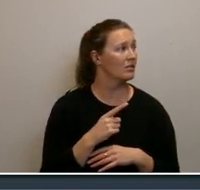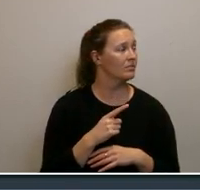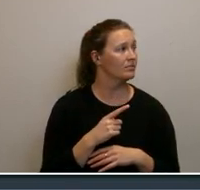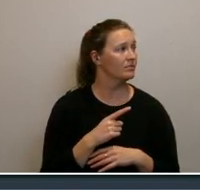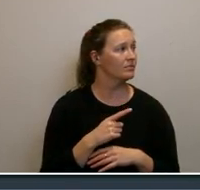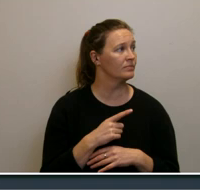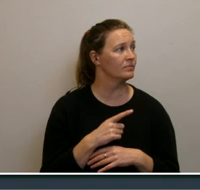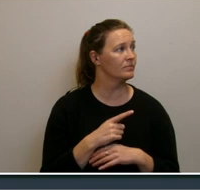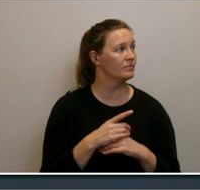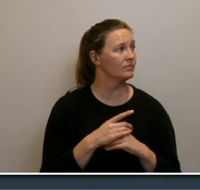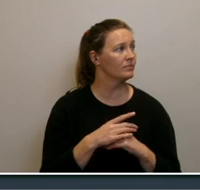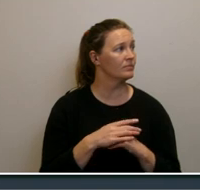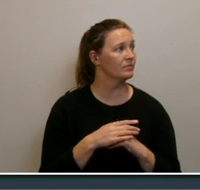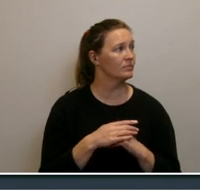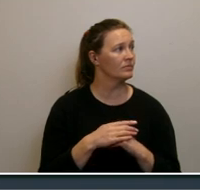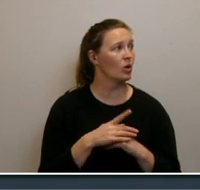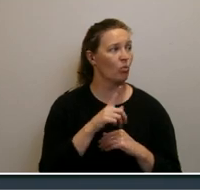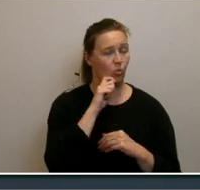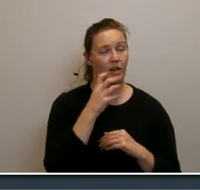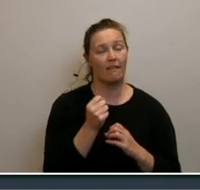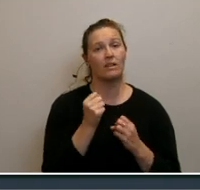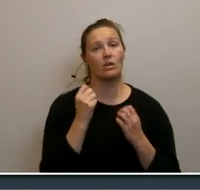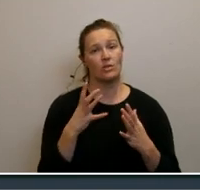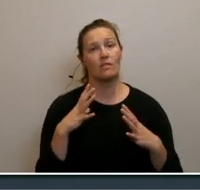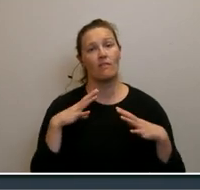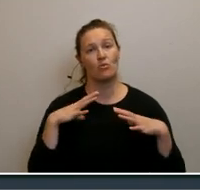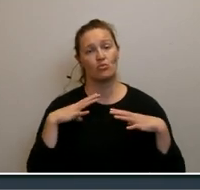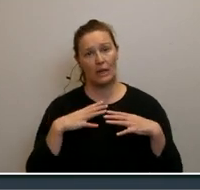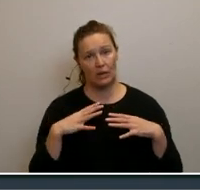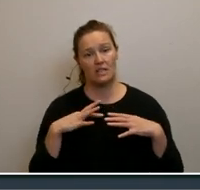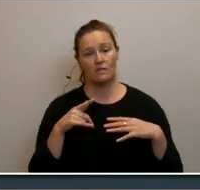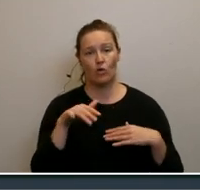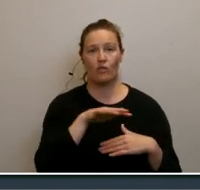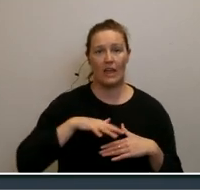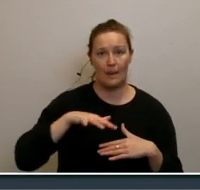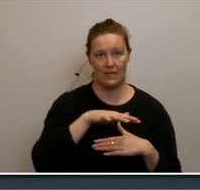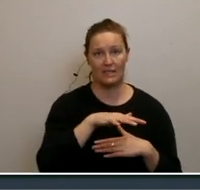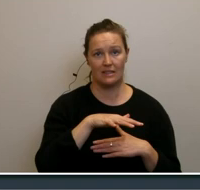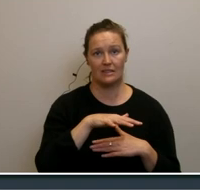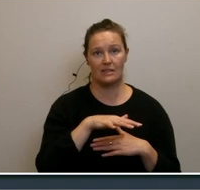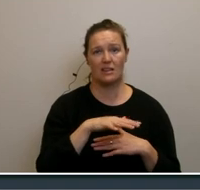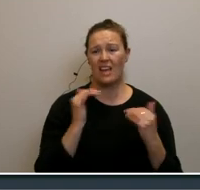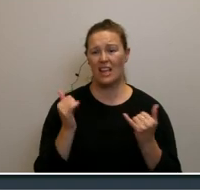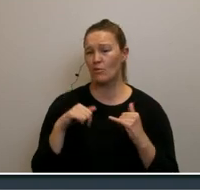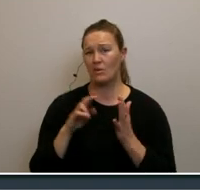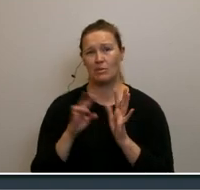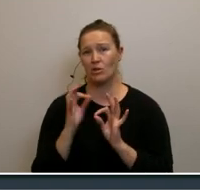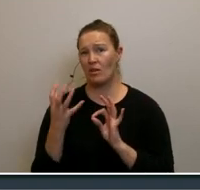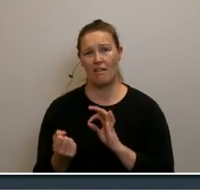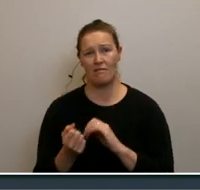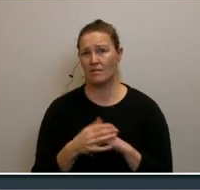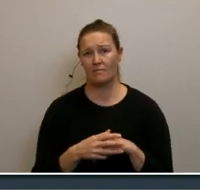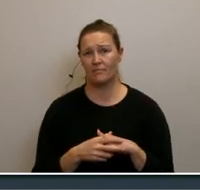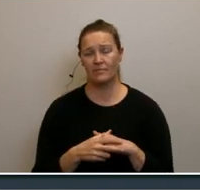this, provide massive recreational family-based opportunities that Napier just doesn't have.